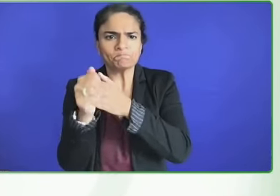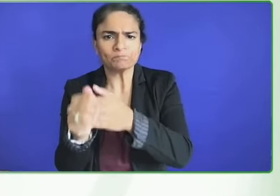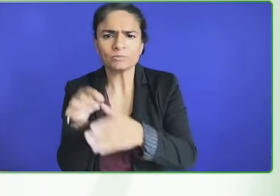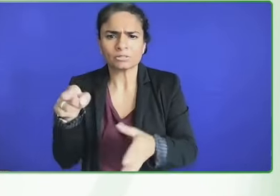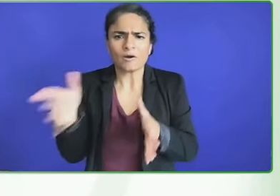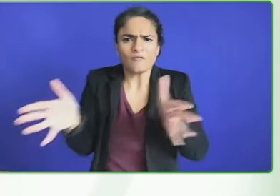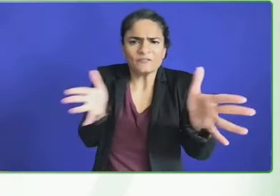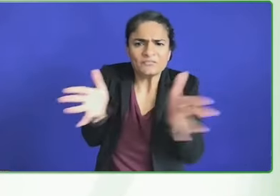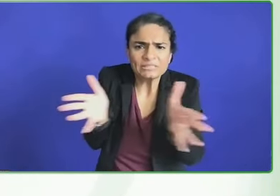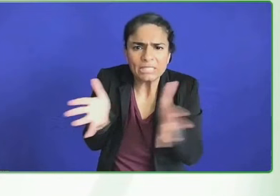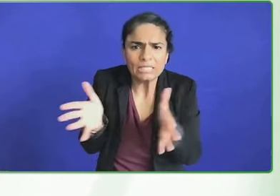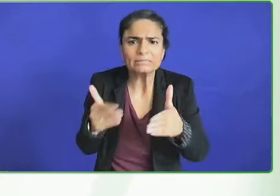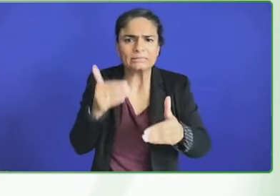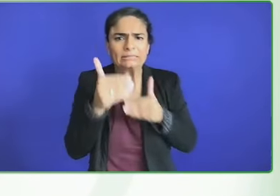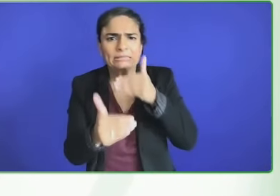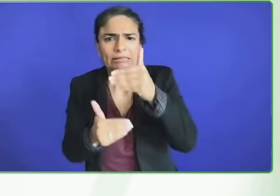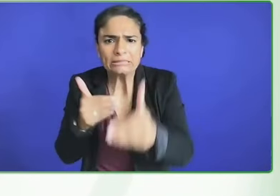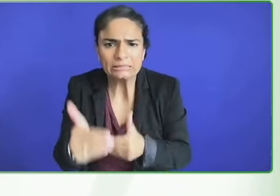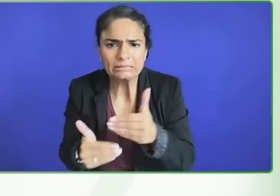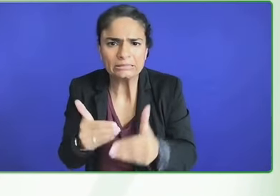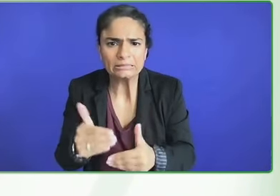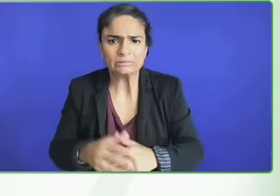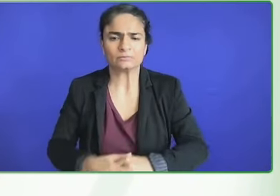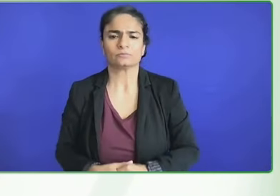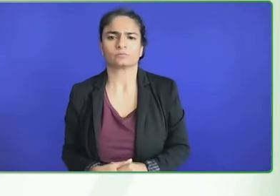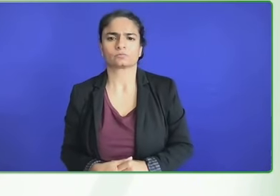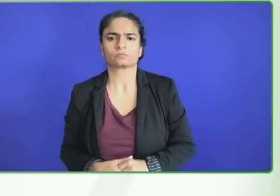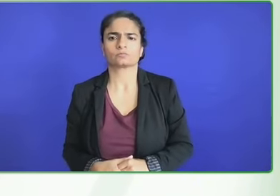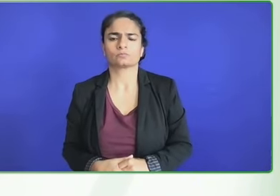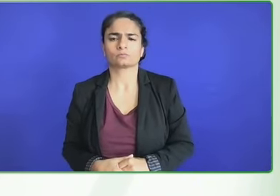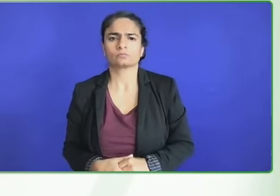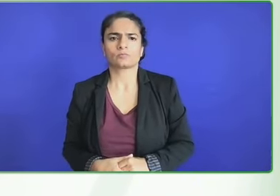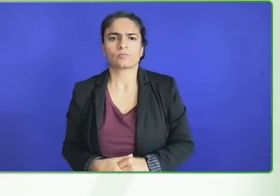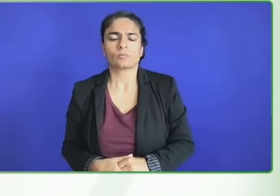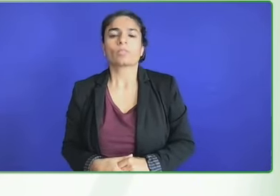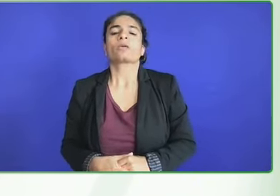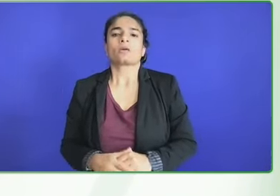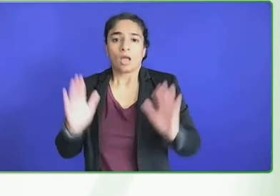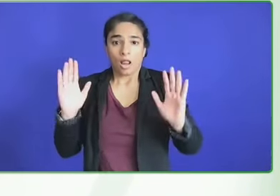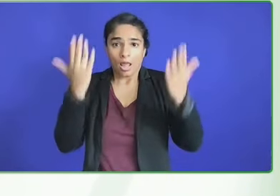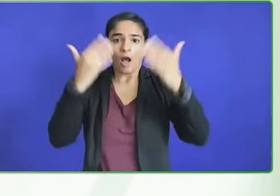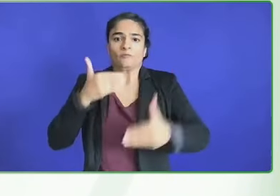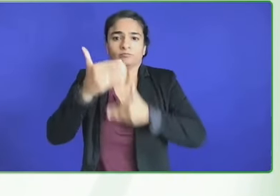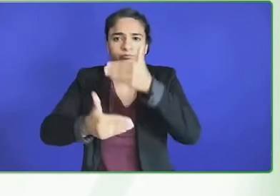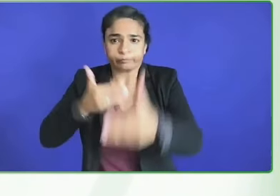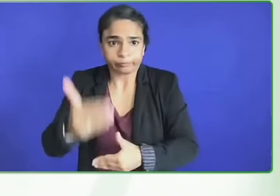resources and strategies. Now, this is the framework in which we are operating. Without